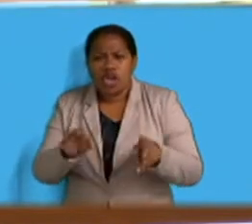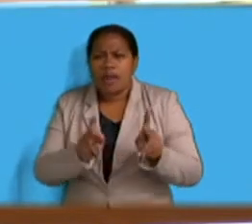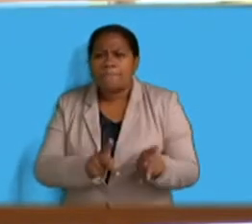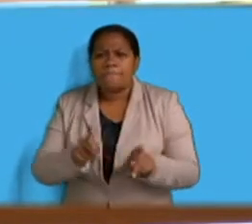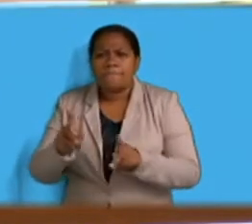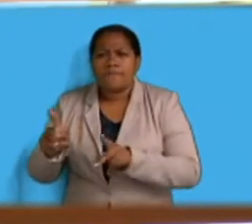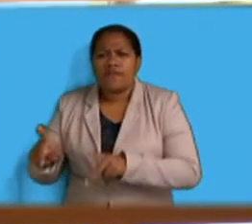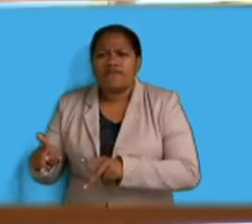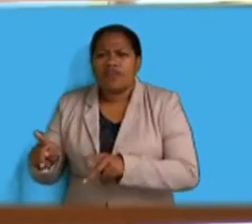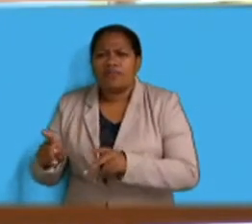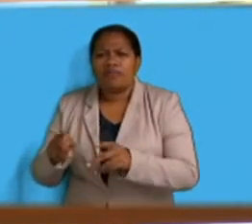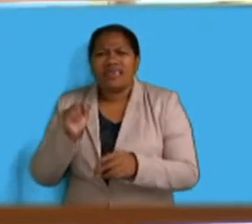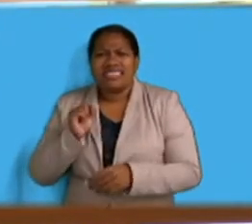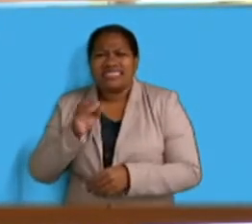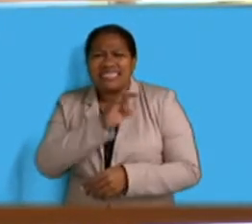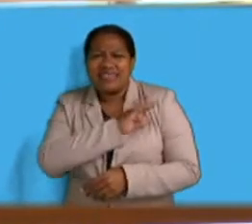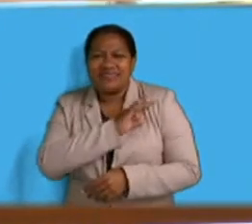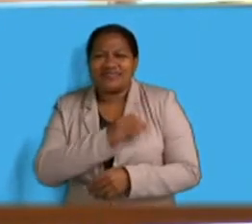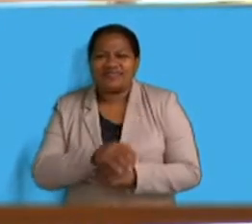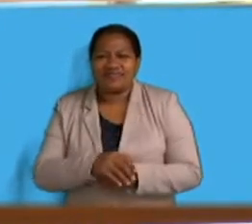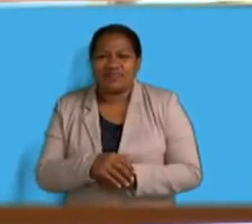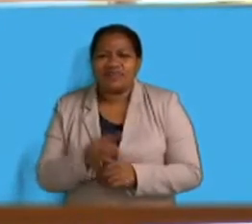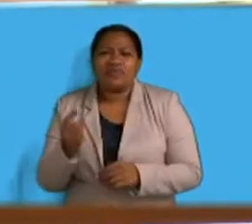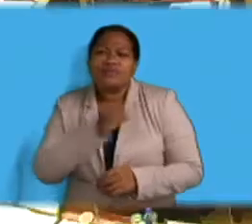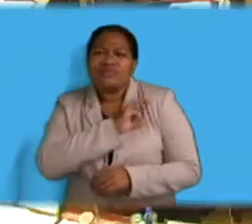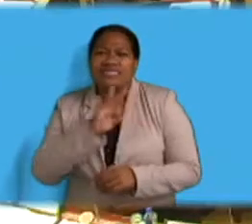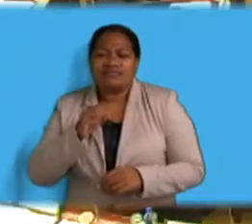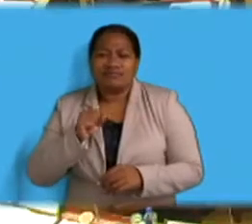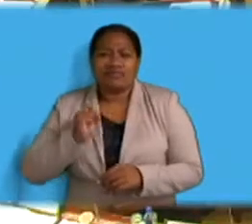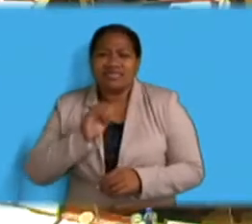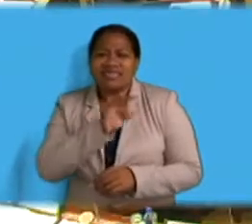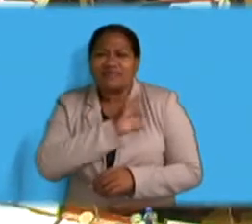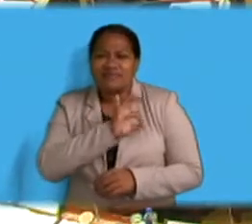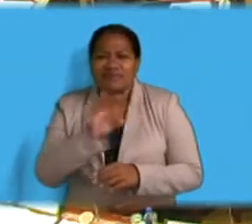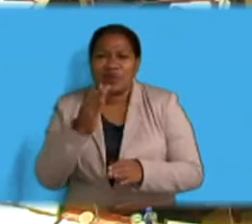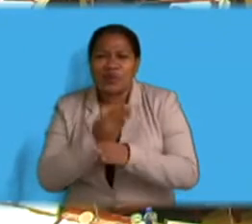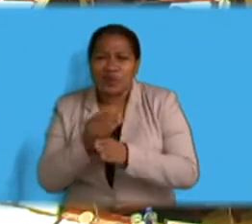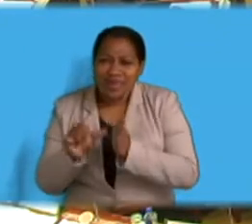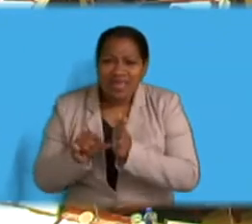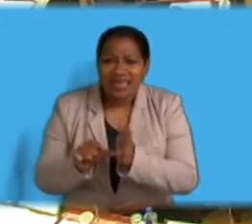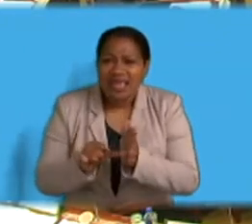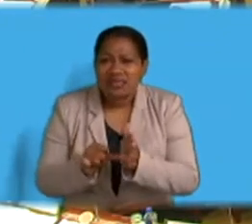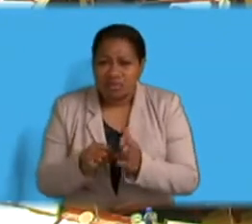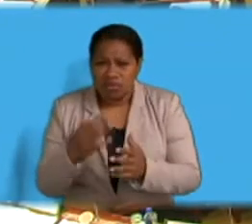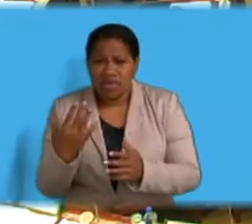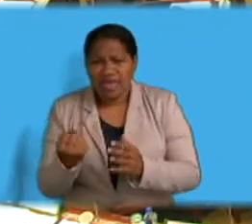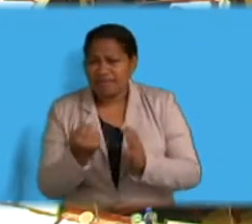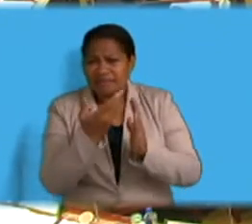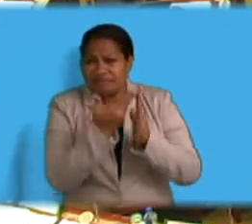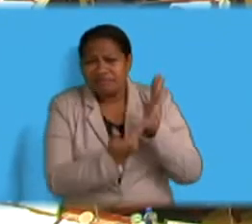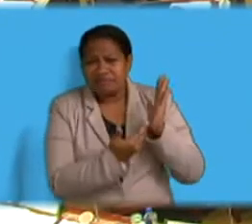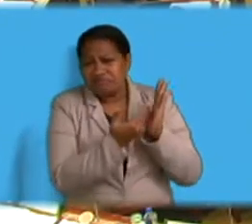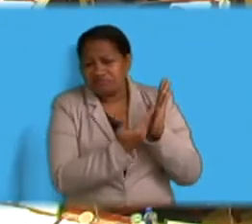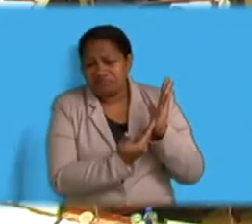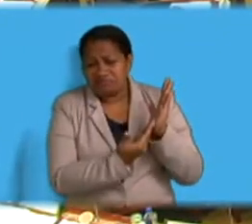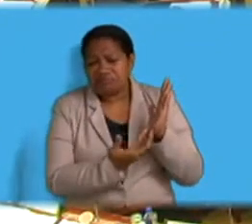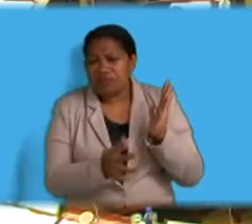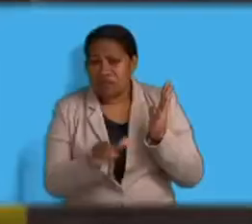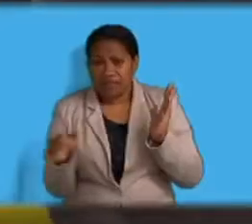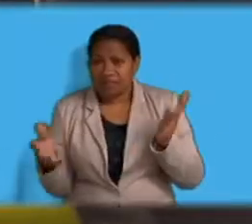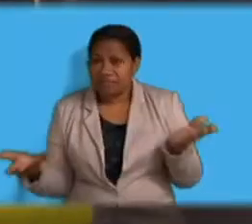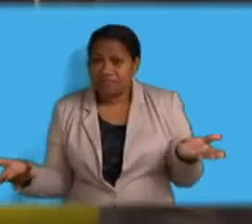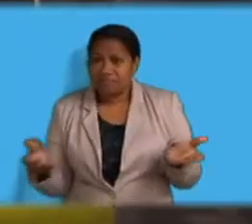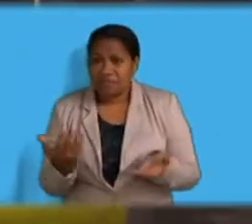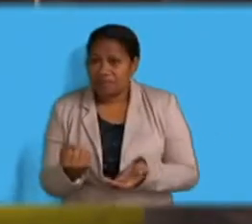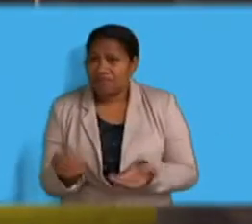and how it's going to have the impact on service delivery? Thank you. Honourable Acting Prime Minister. Just